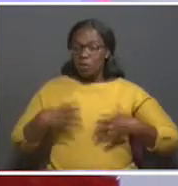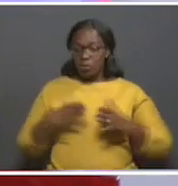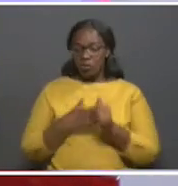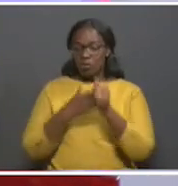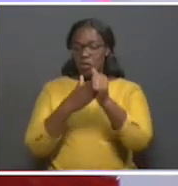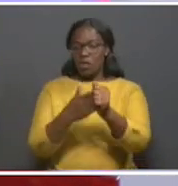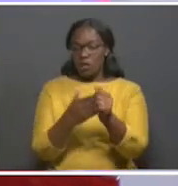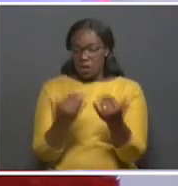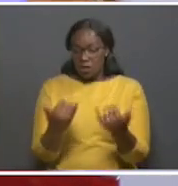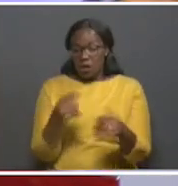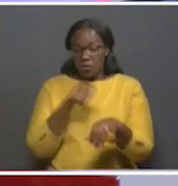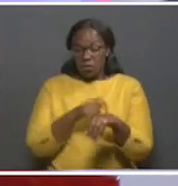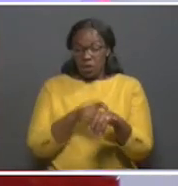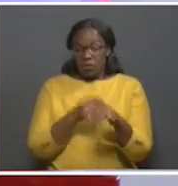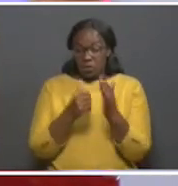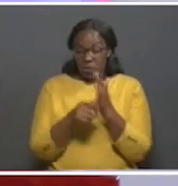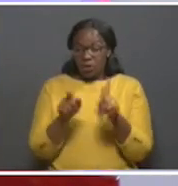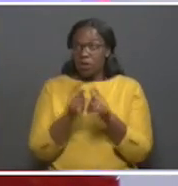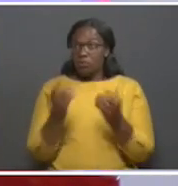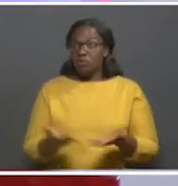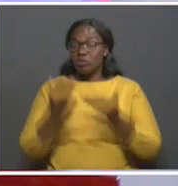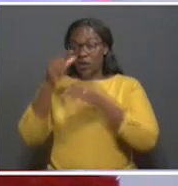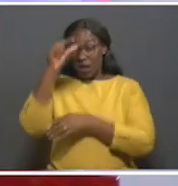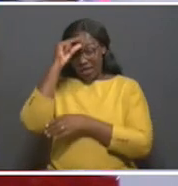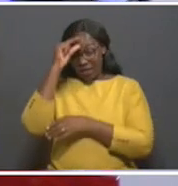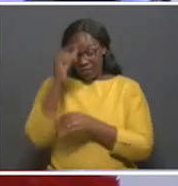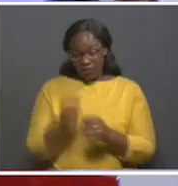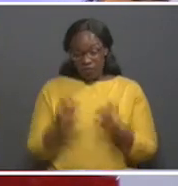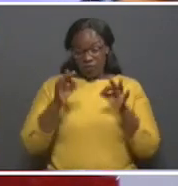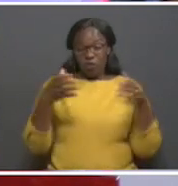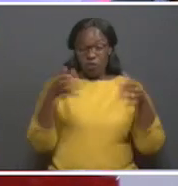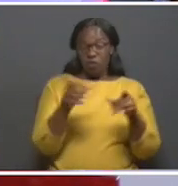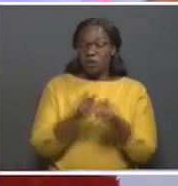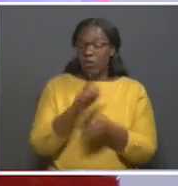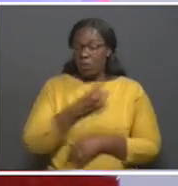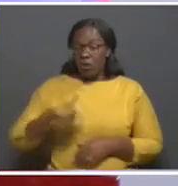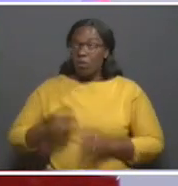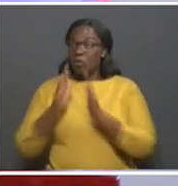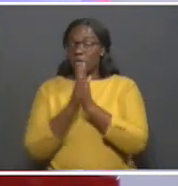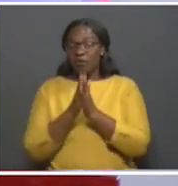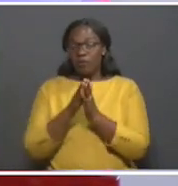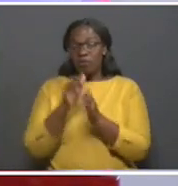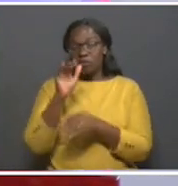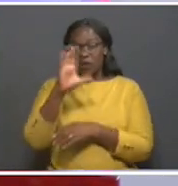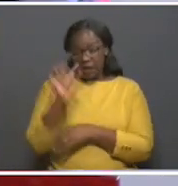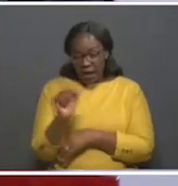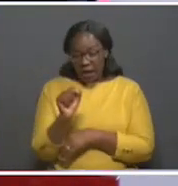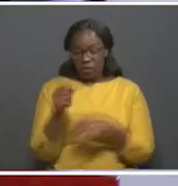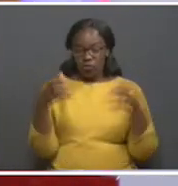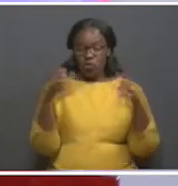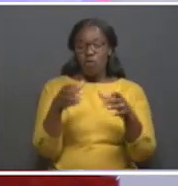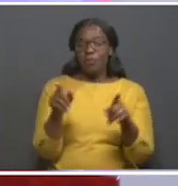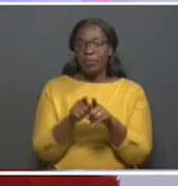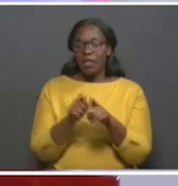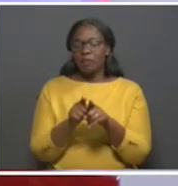this time of crisis. We lift up government officials. Lord, we lift up our cabinet secretary, O God,